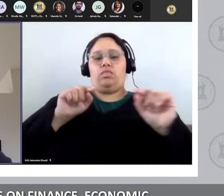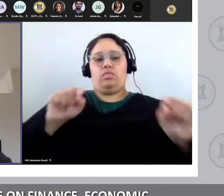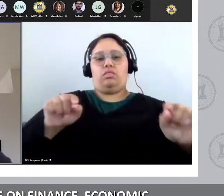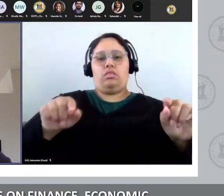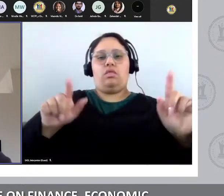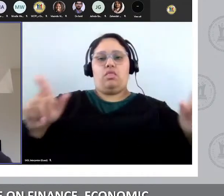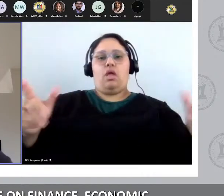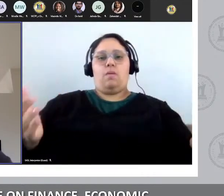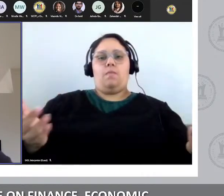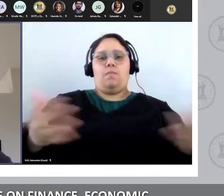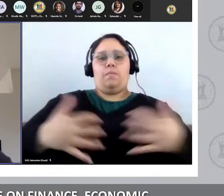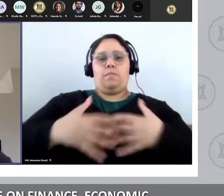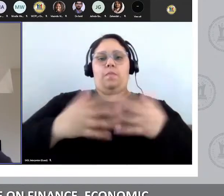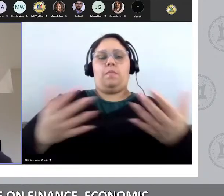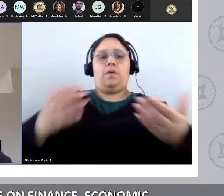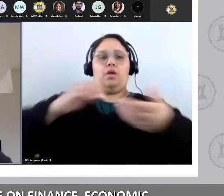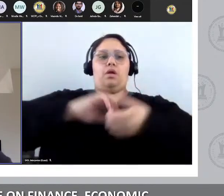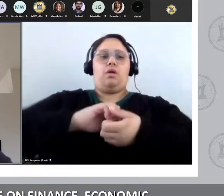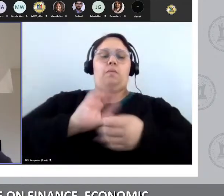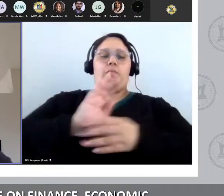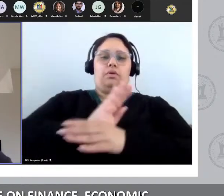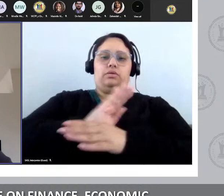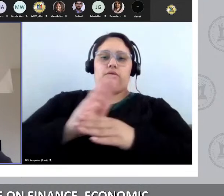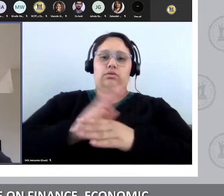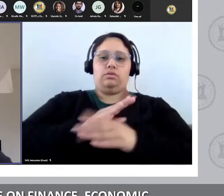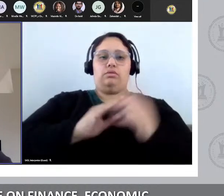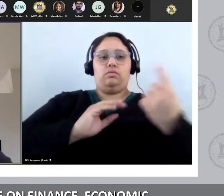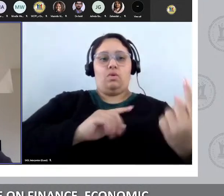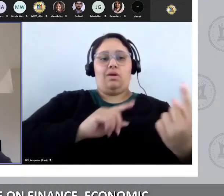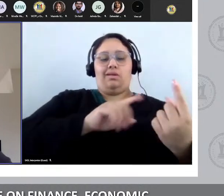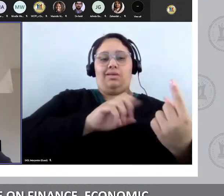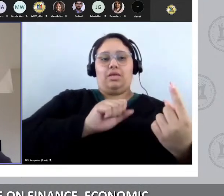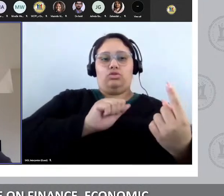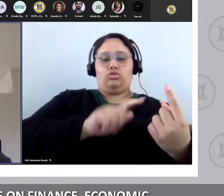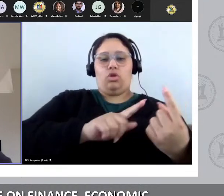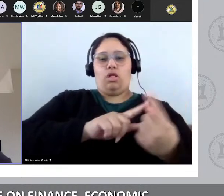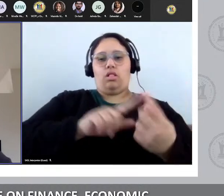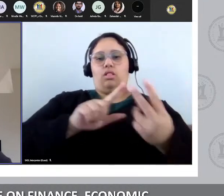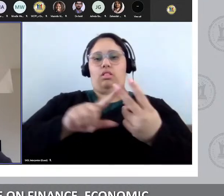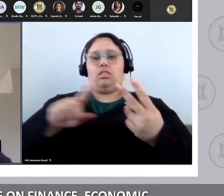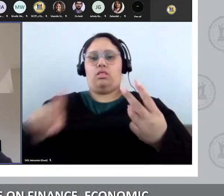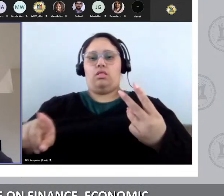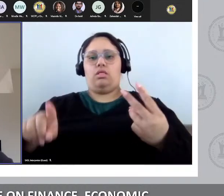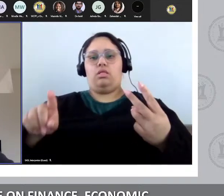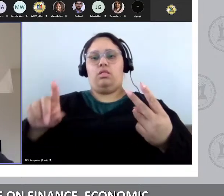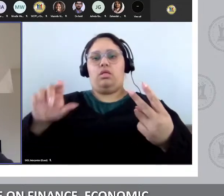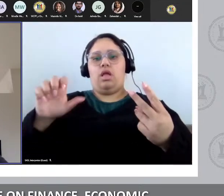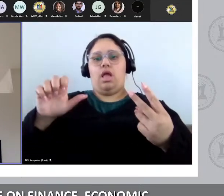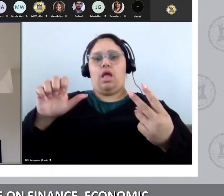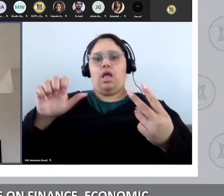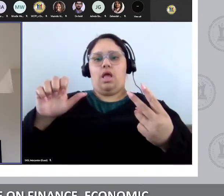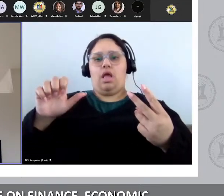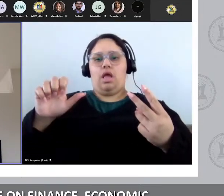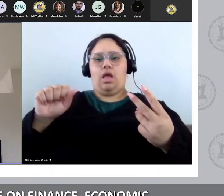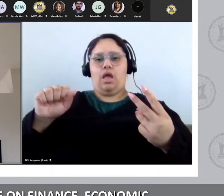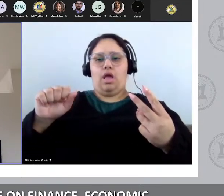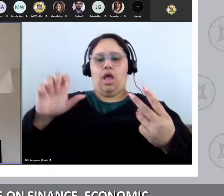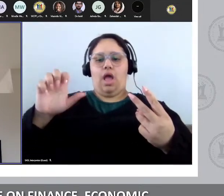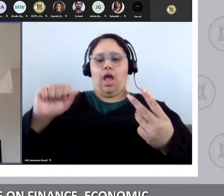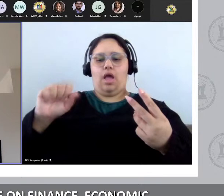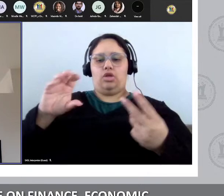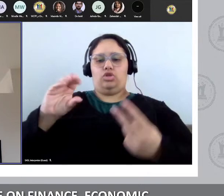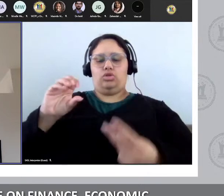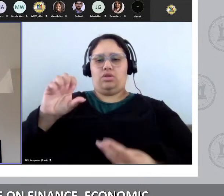that are forming a business partnership, one being SASL and the other being ArcelorMittal, and